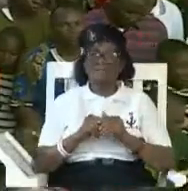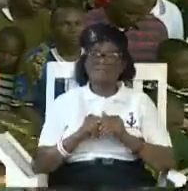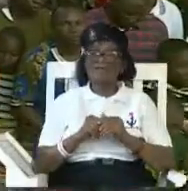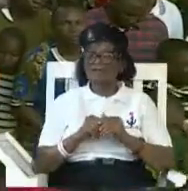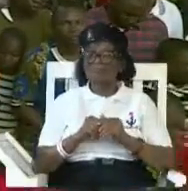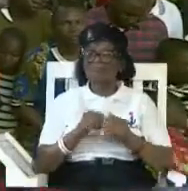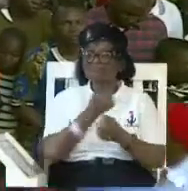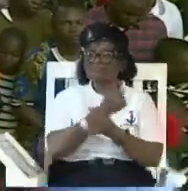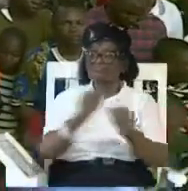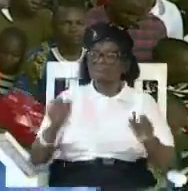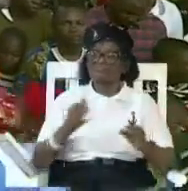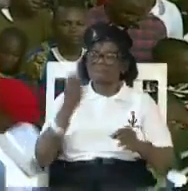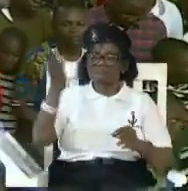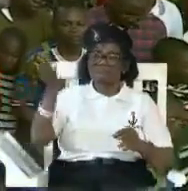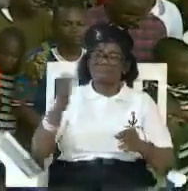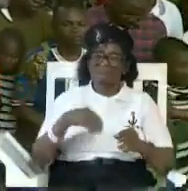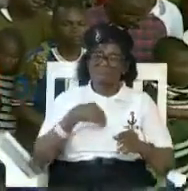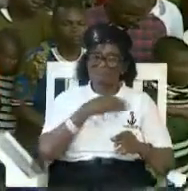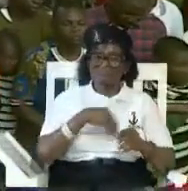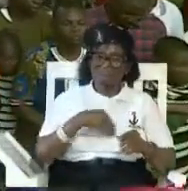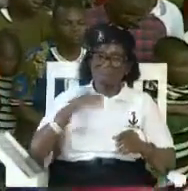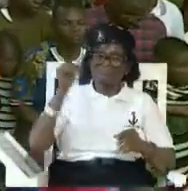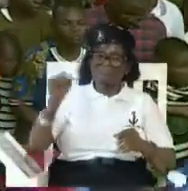Save their souls.